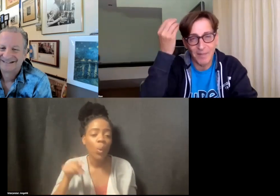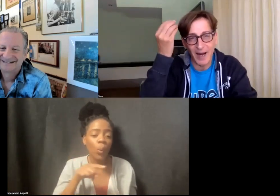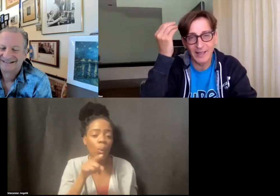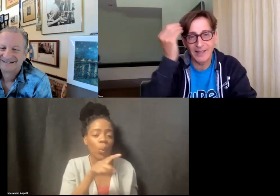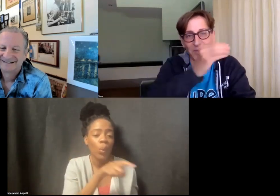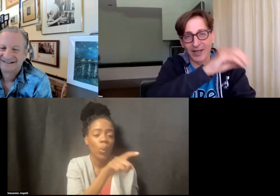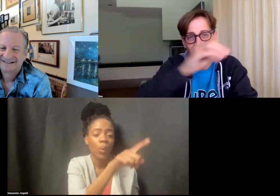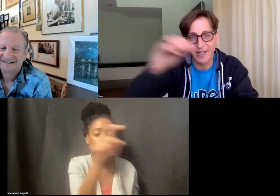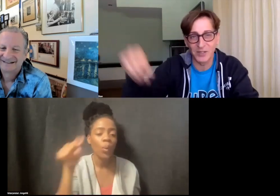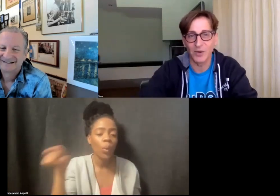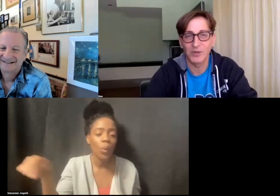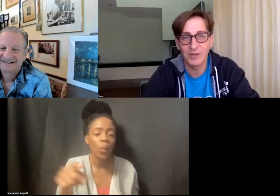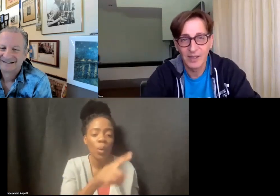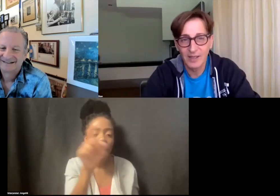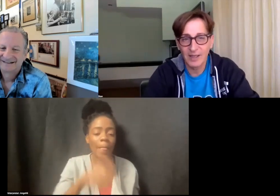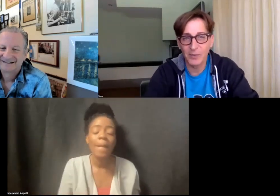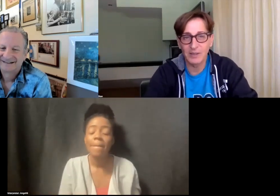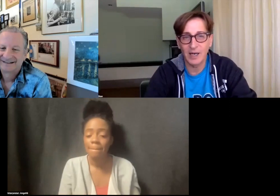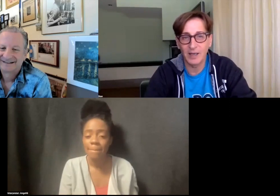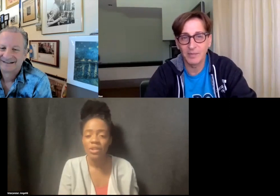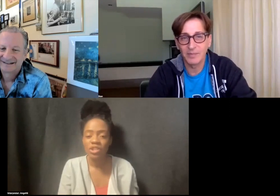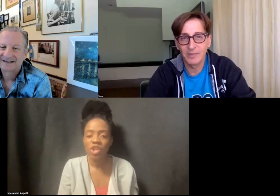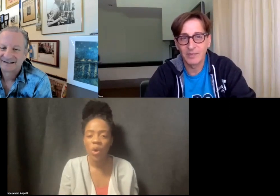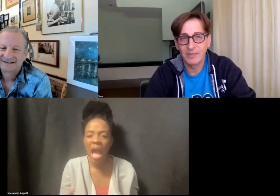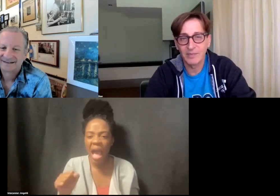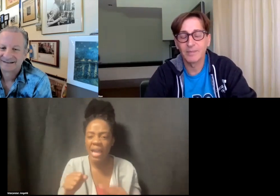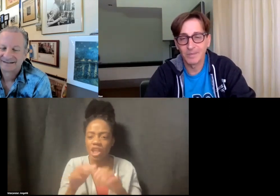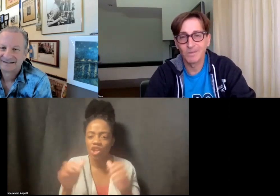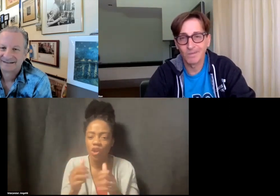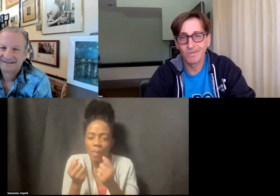had that mindset where I can kind of do all those at one time. Yeah.